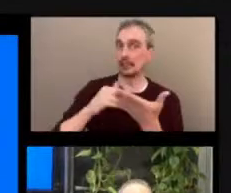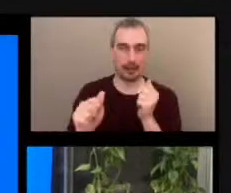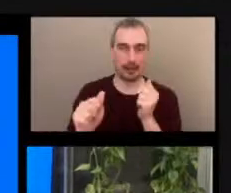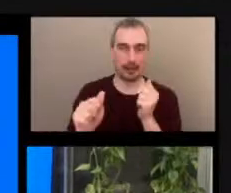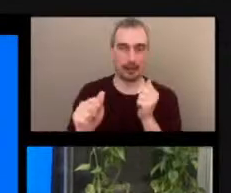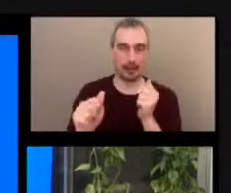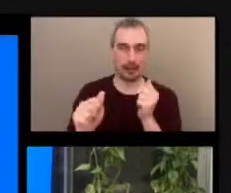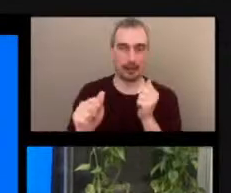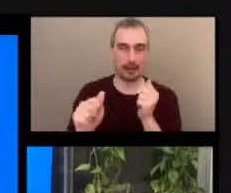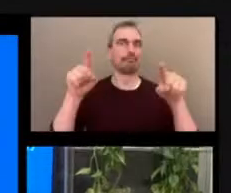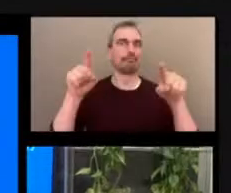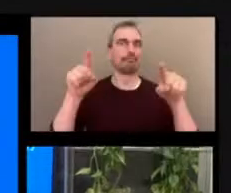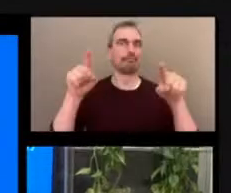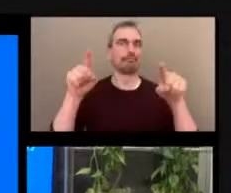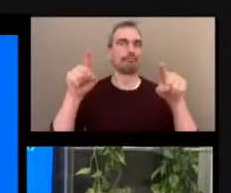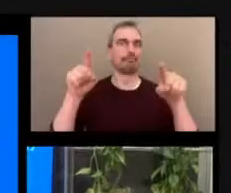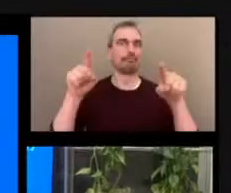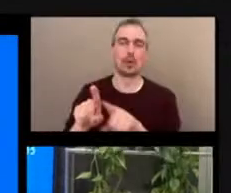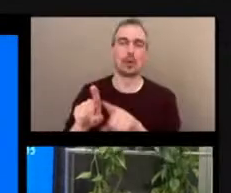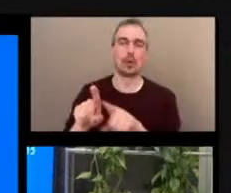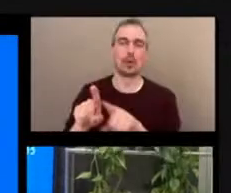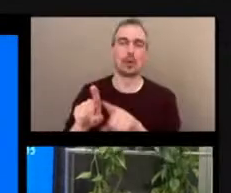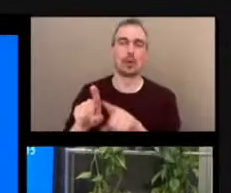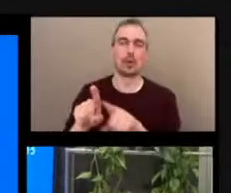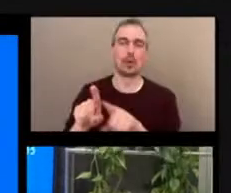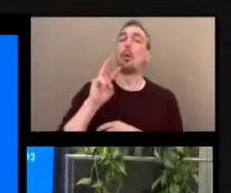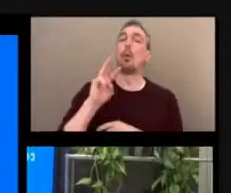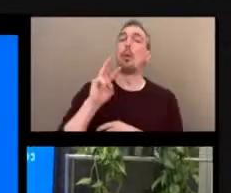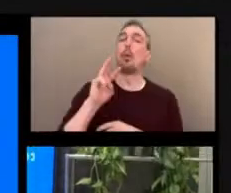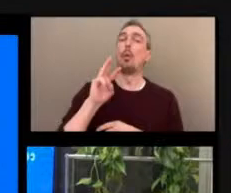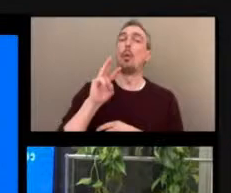since 1998.